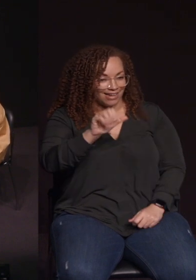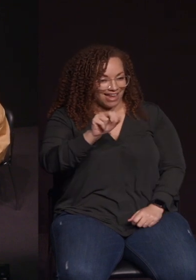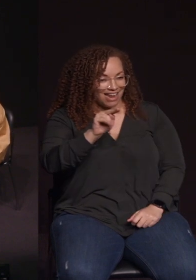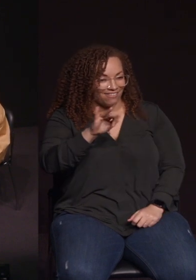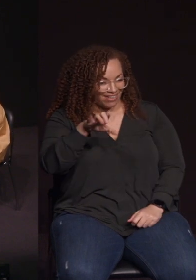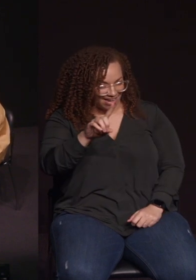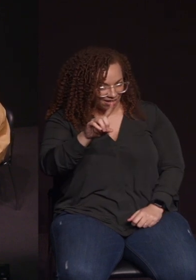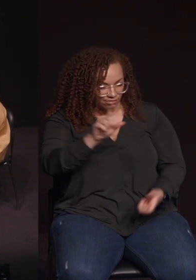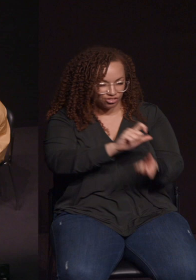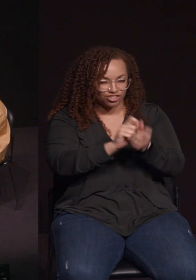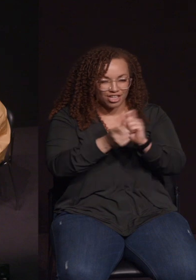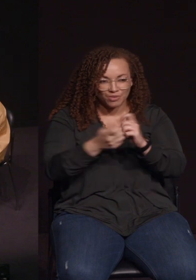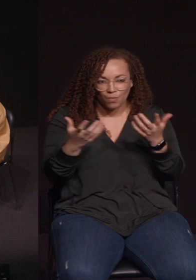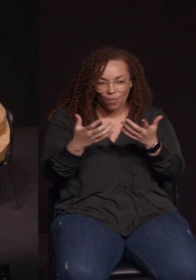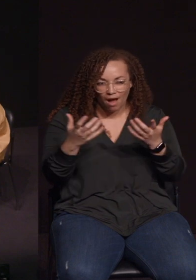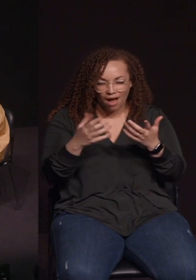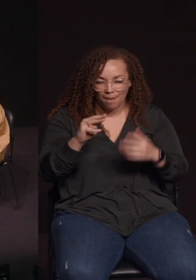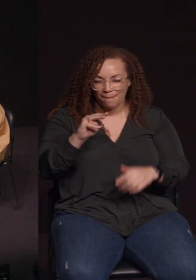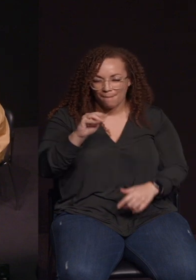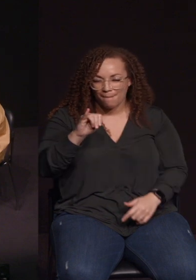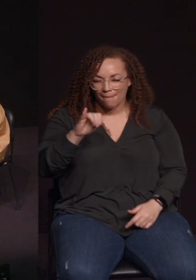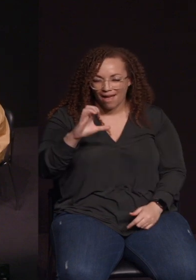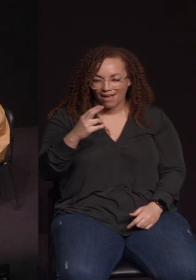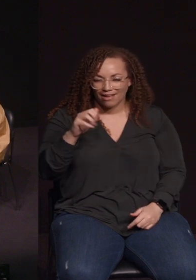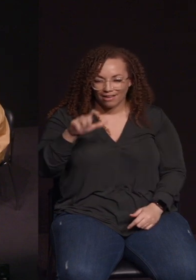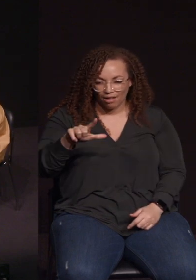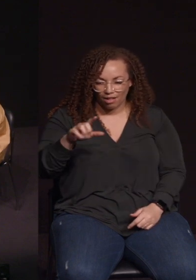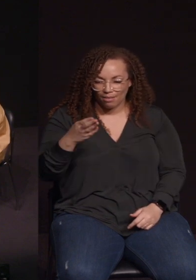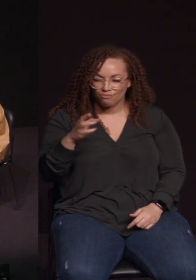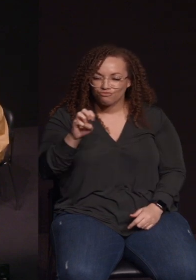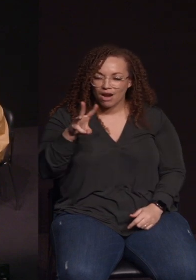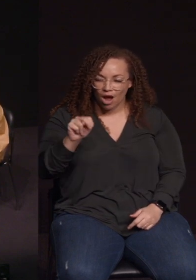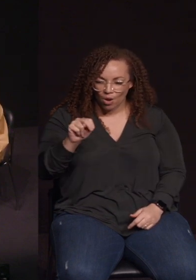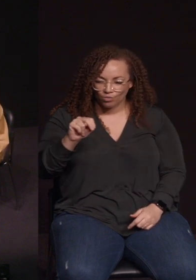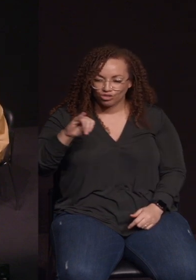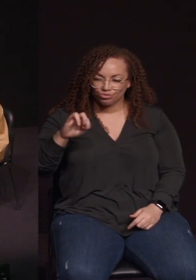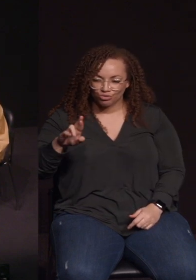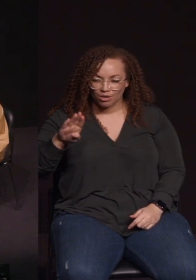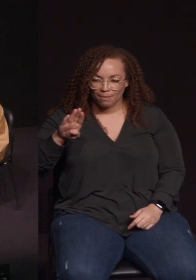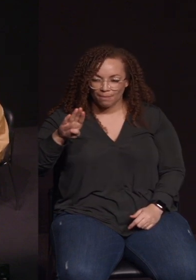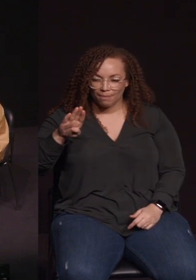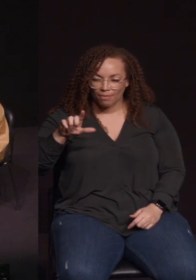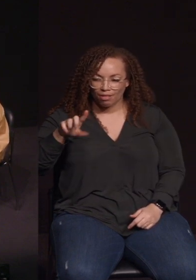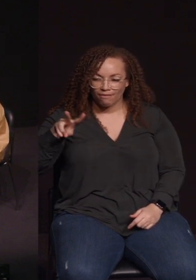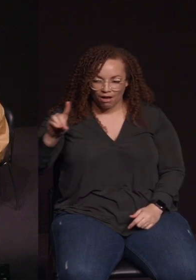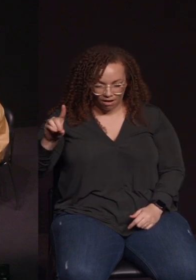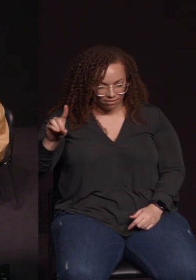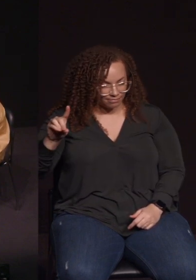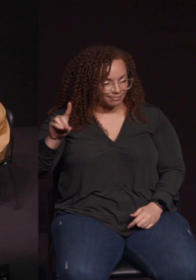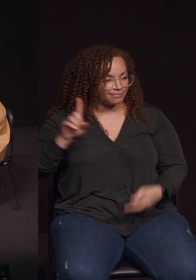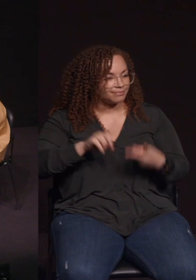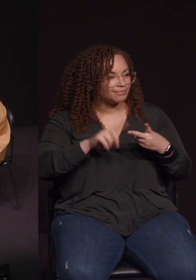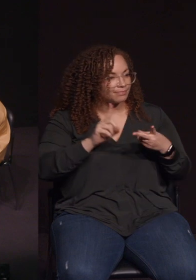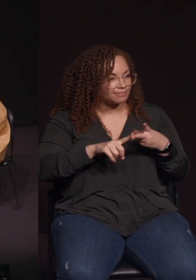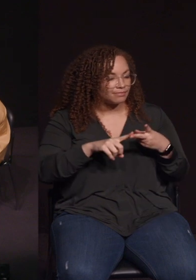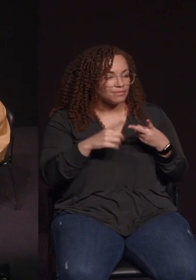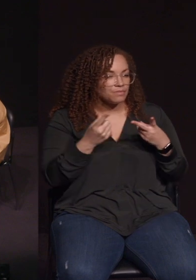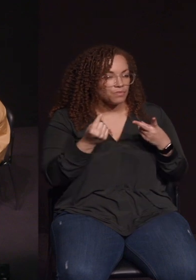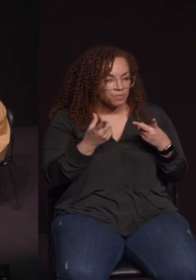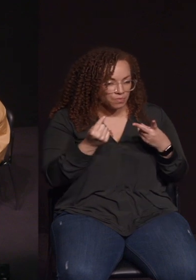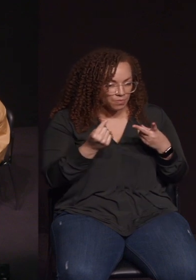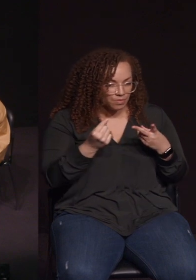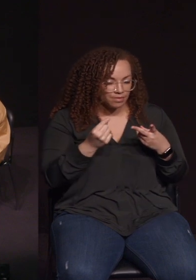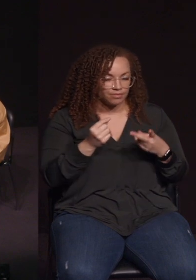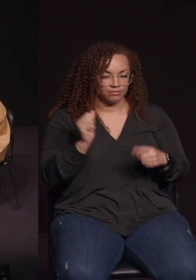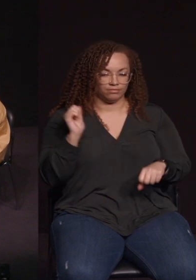Boulevard. Right. Two, to install a permanent median, right, in a section of the street where